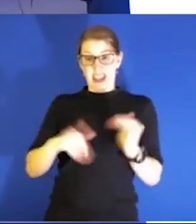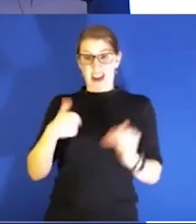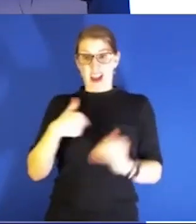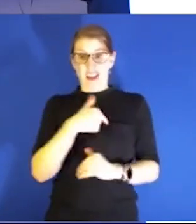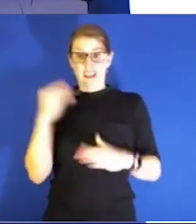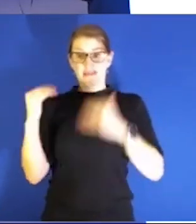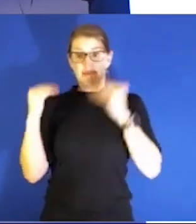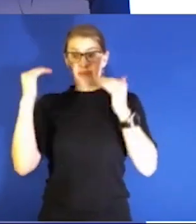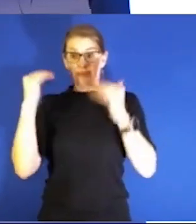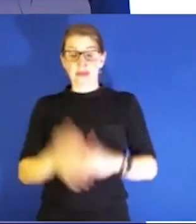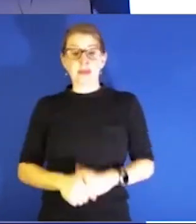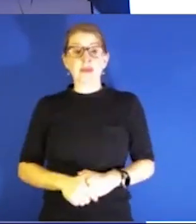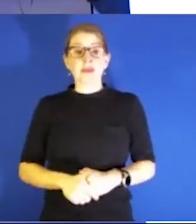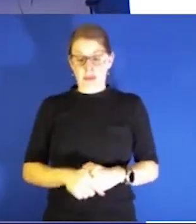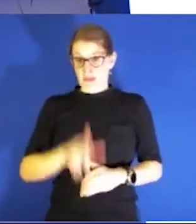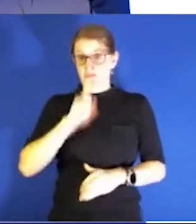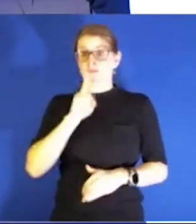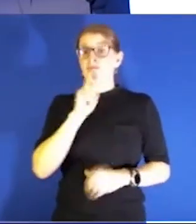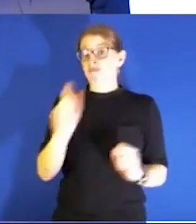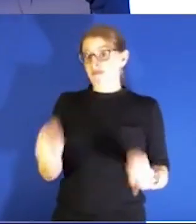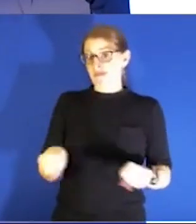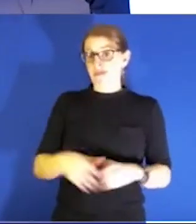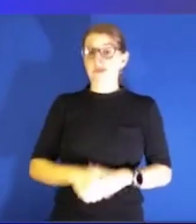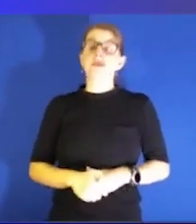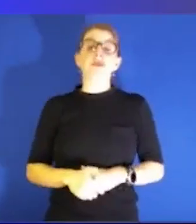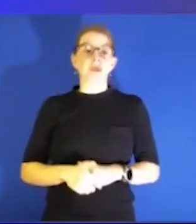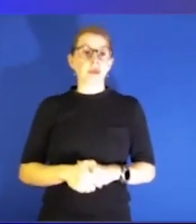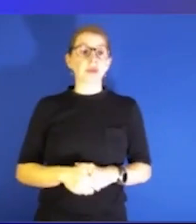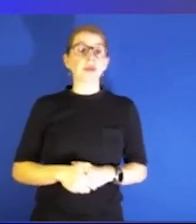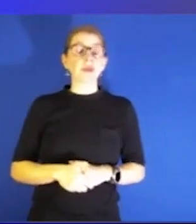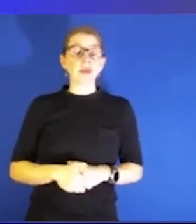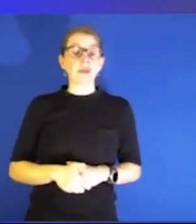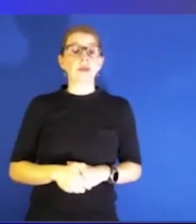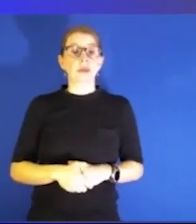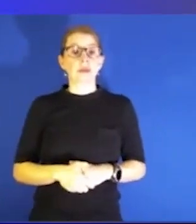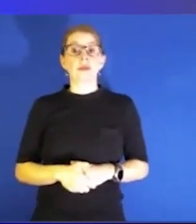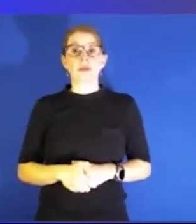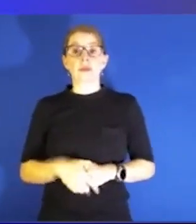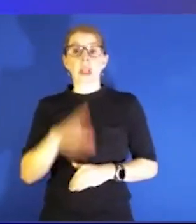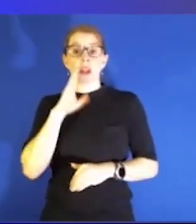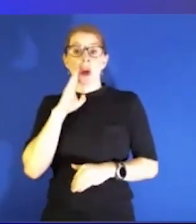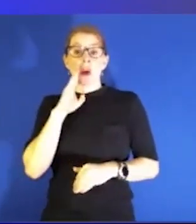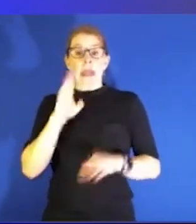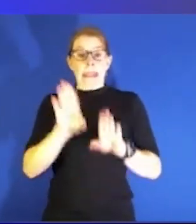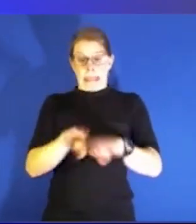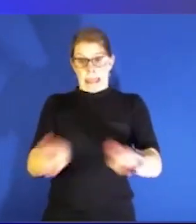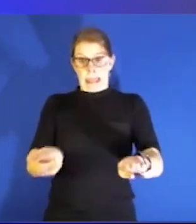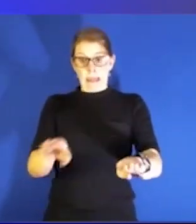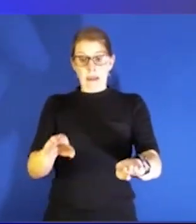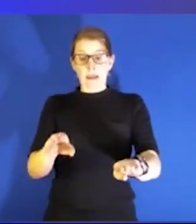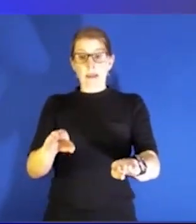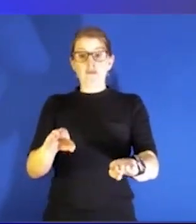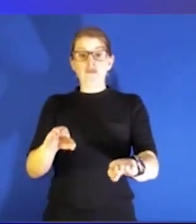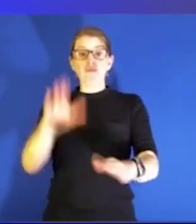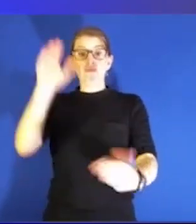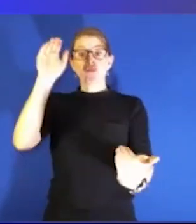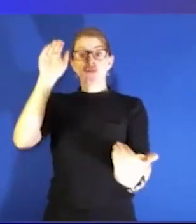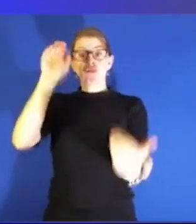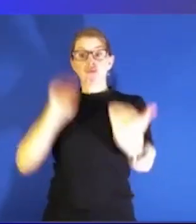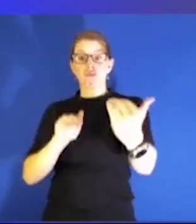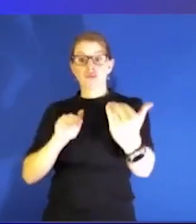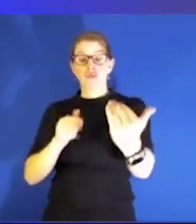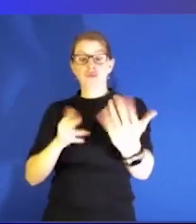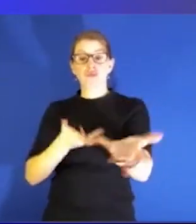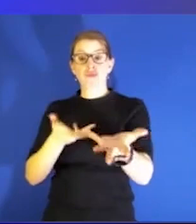place? Yeah, it's a great question too. I think kids need to be talked to at the level that they understand. So I think parents want